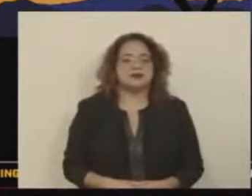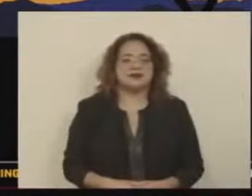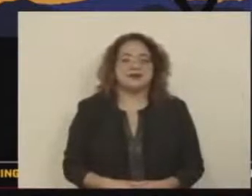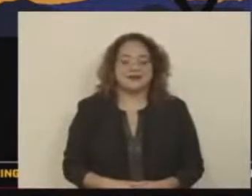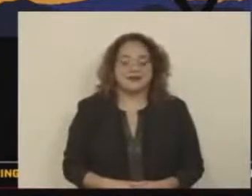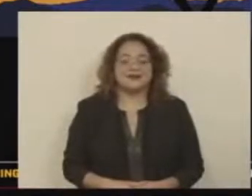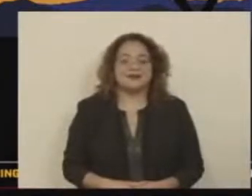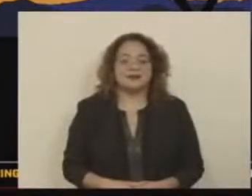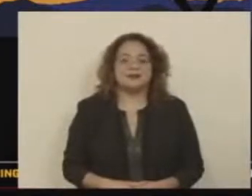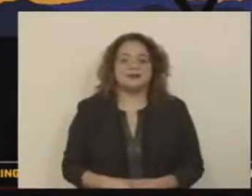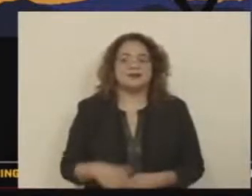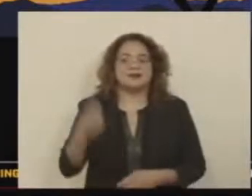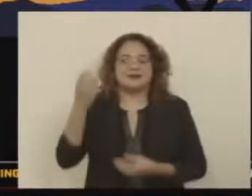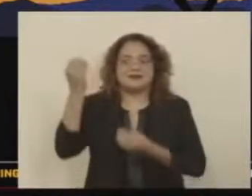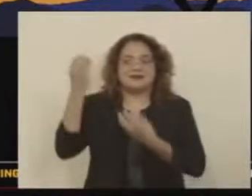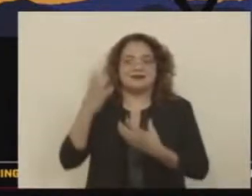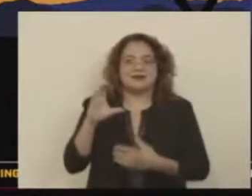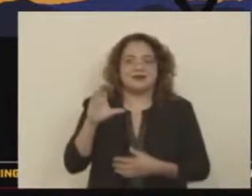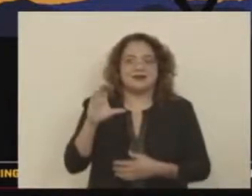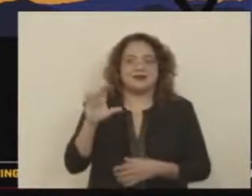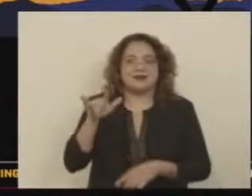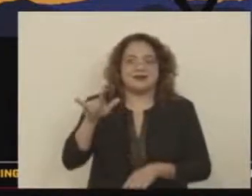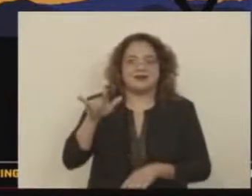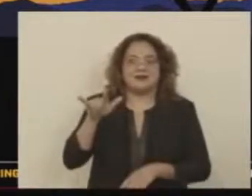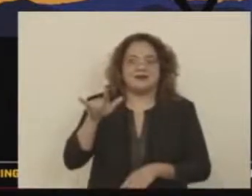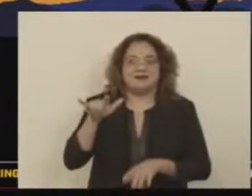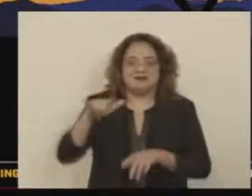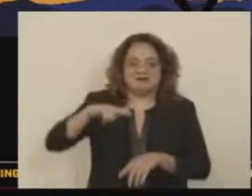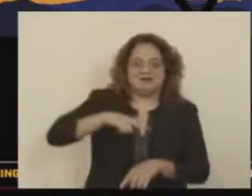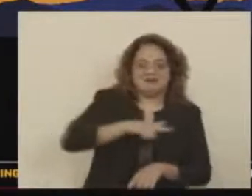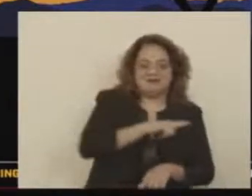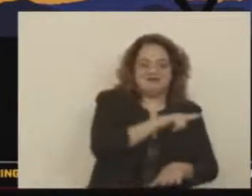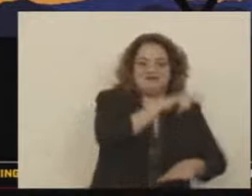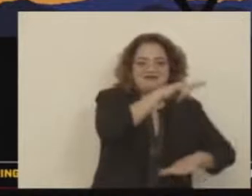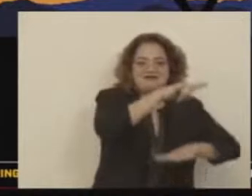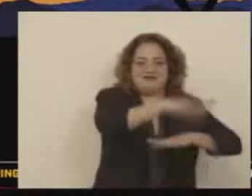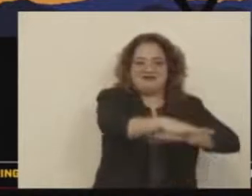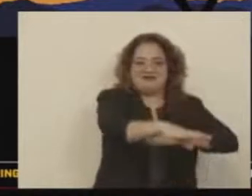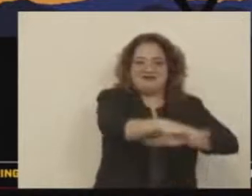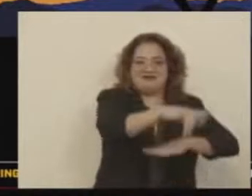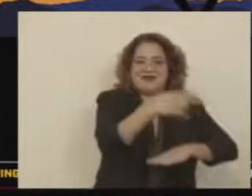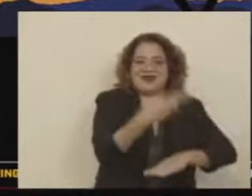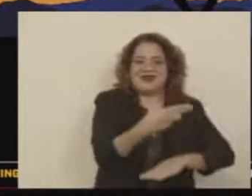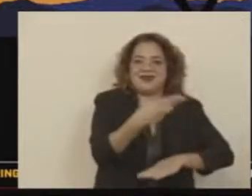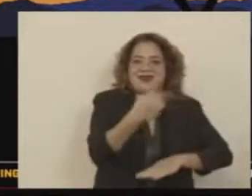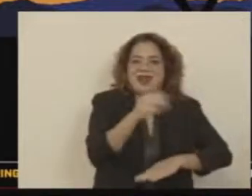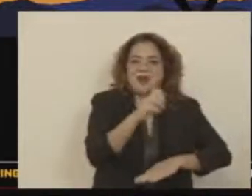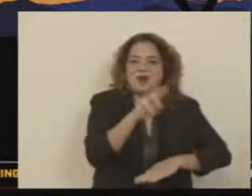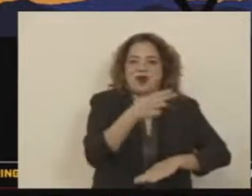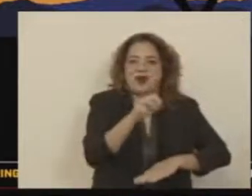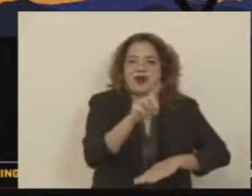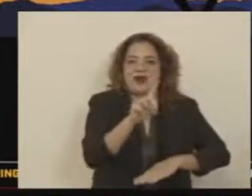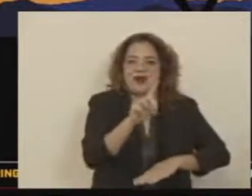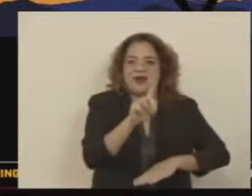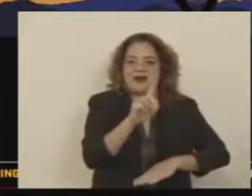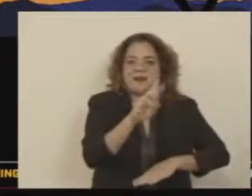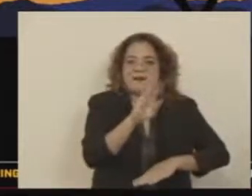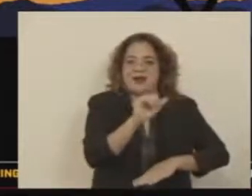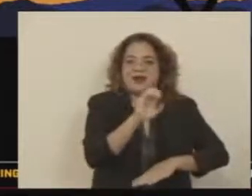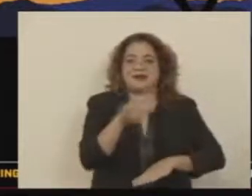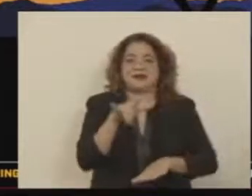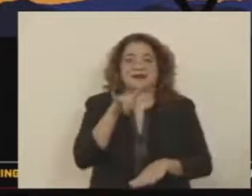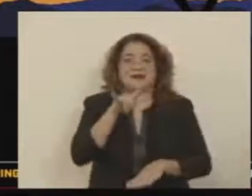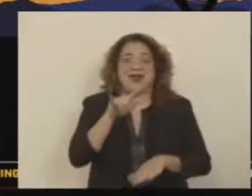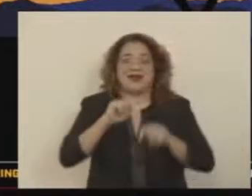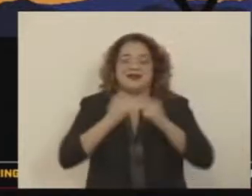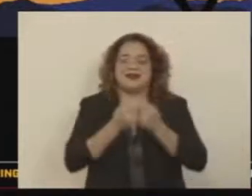All right, everyone, we just heard that Cosmic Girl is heading back to base. Well done to the flight team. You guys did an incredible job. Right now,